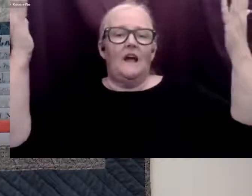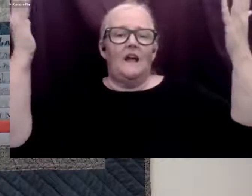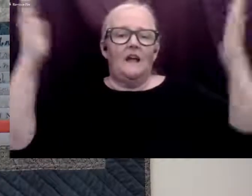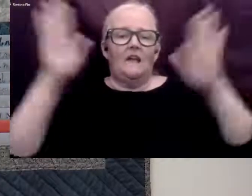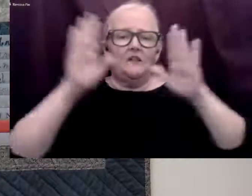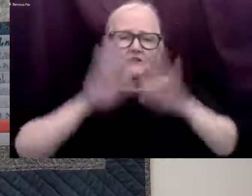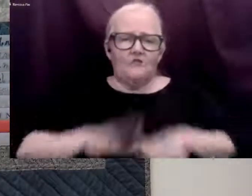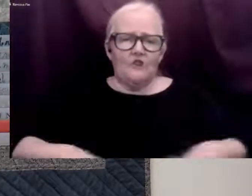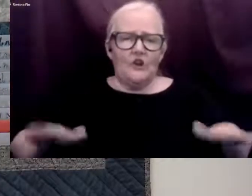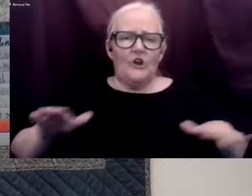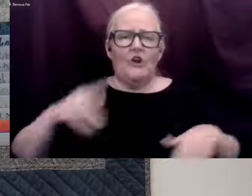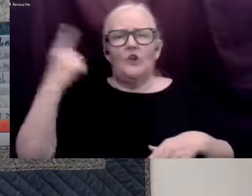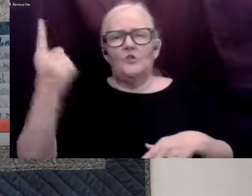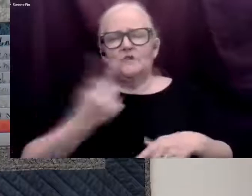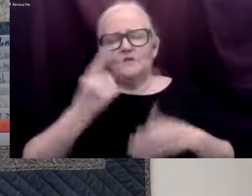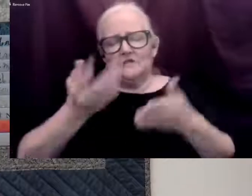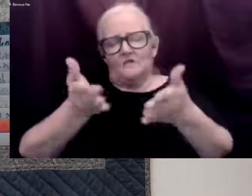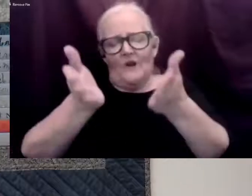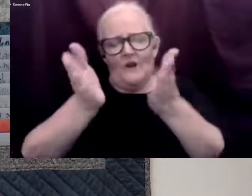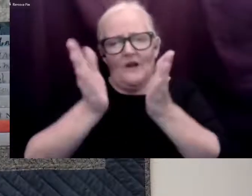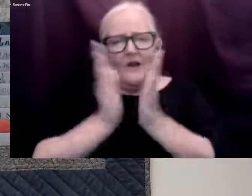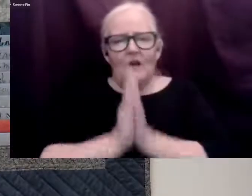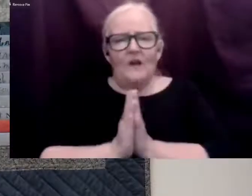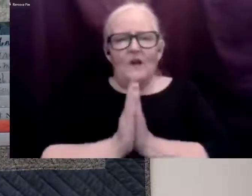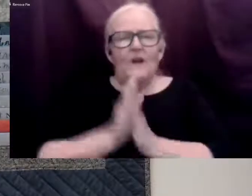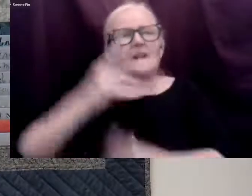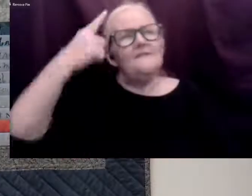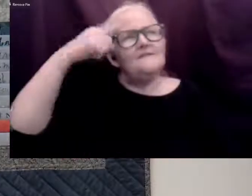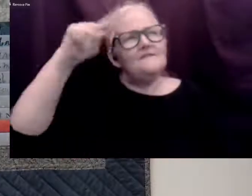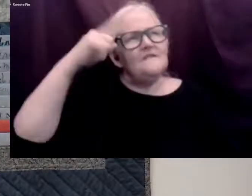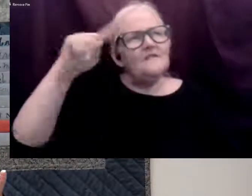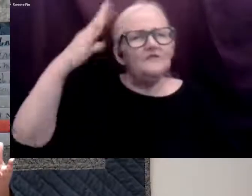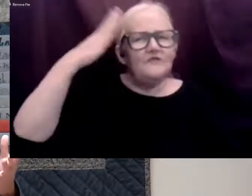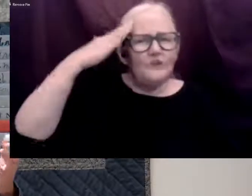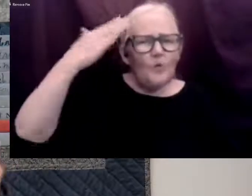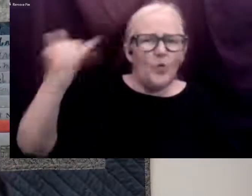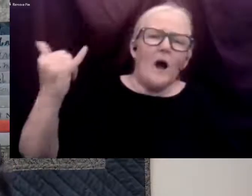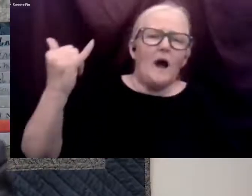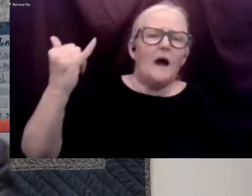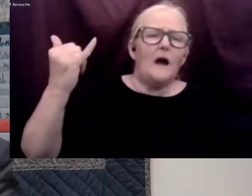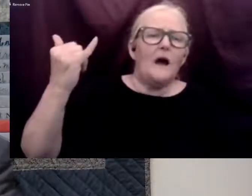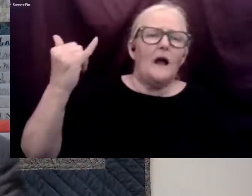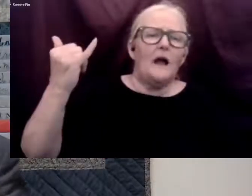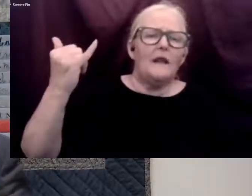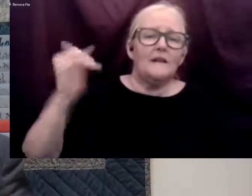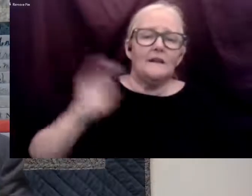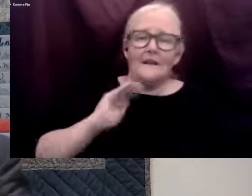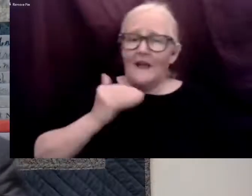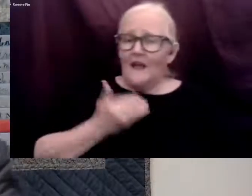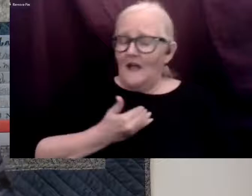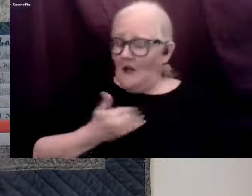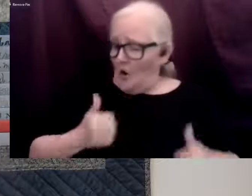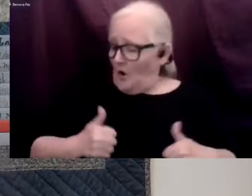Children ask the reasons why in our lives.